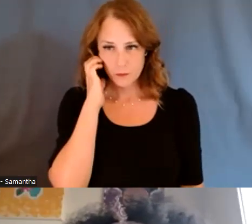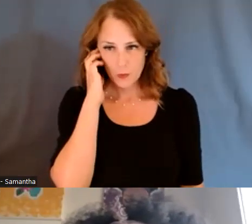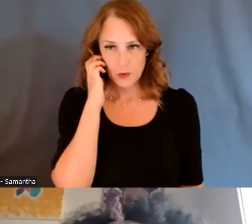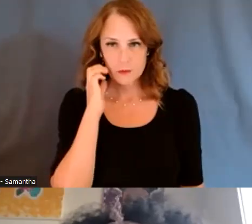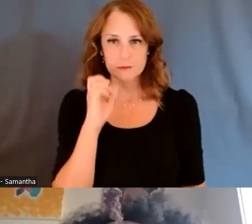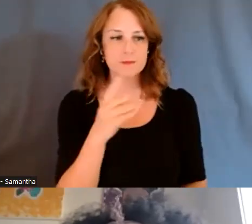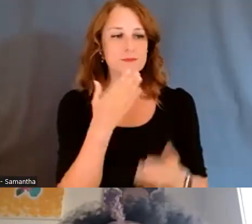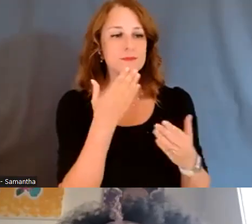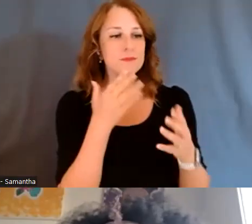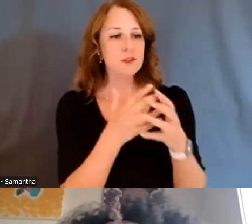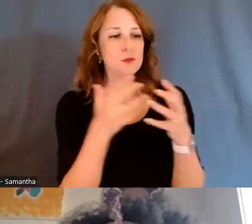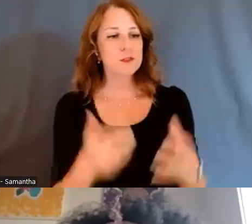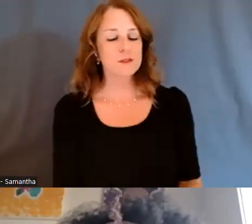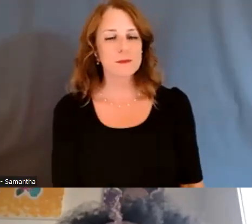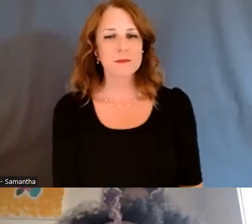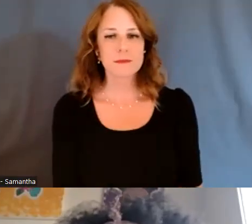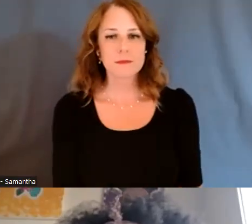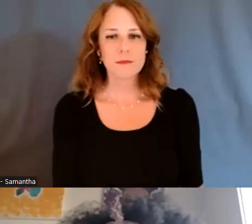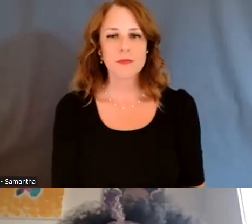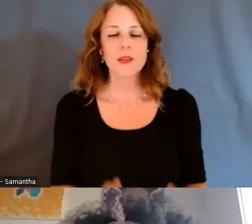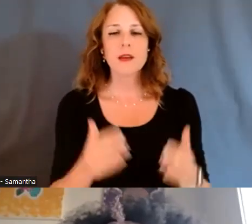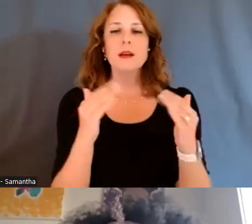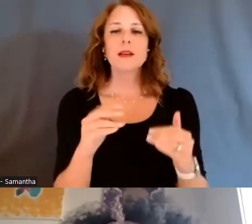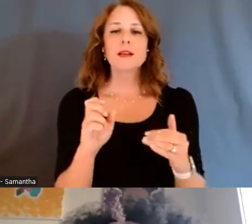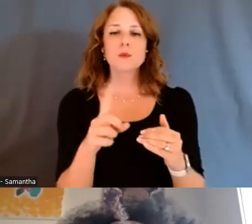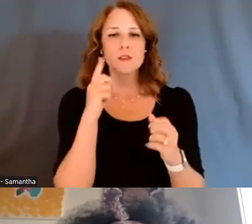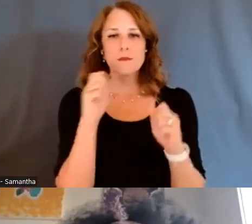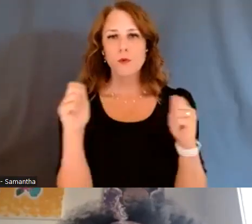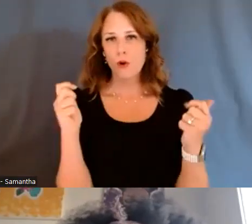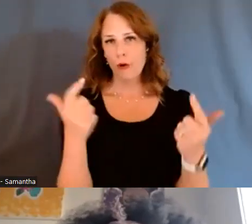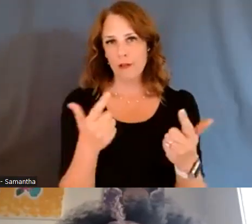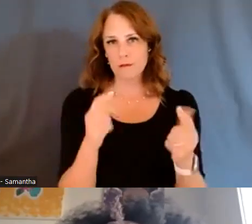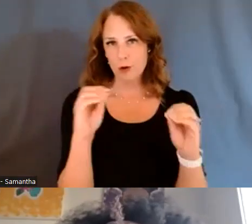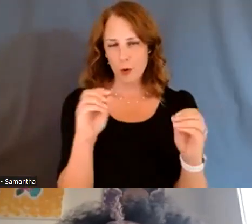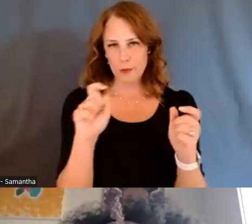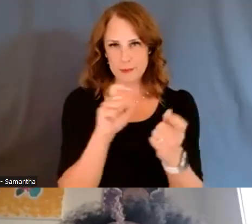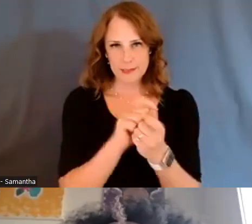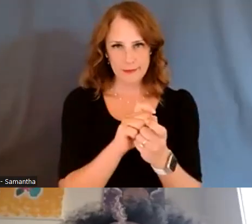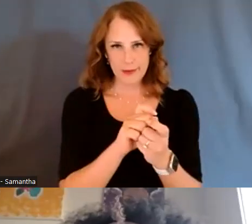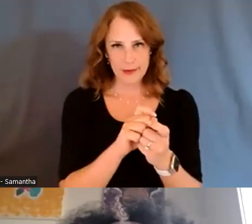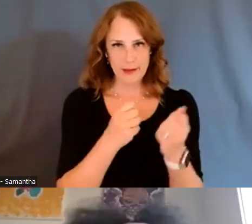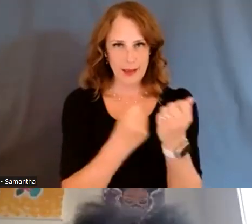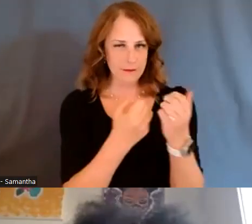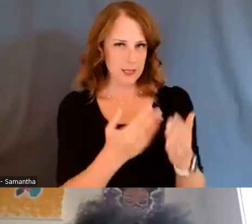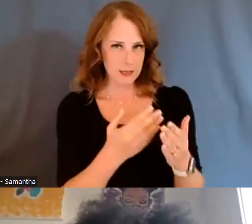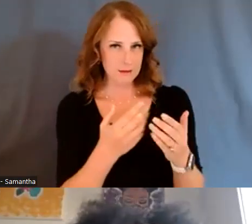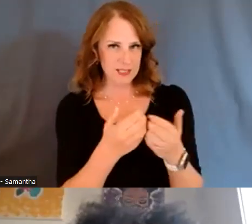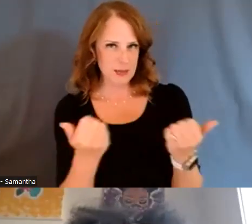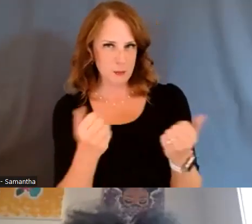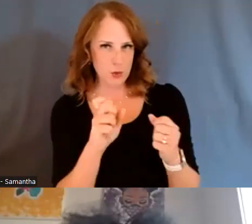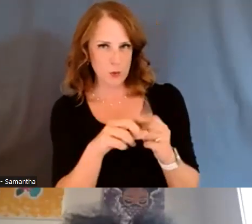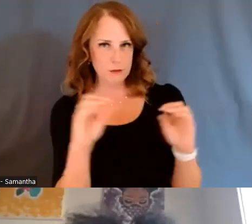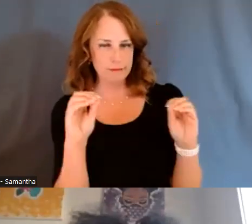Great, thank you so much. So our next question is for all of you. So there's no specific advocate question, but from